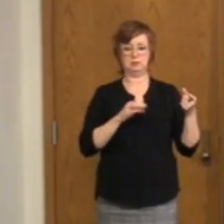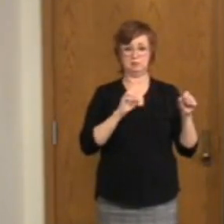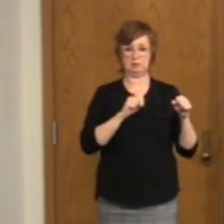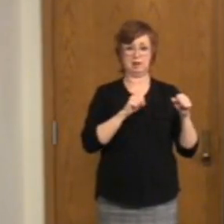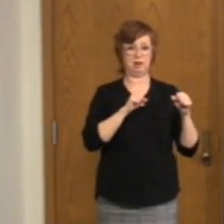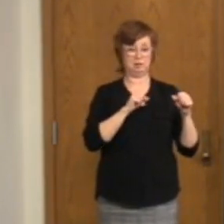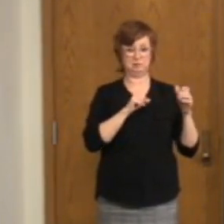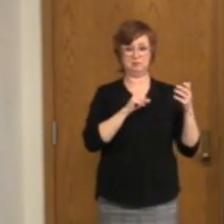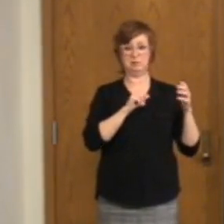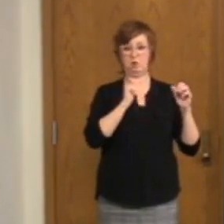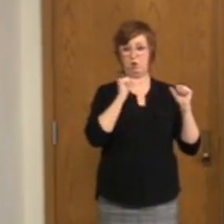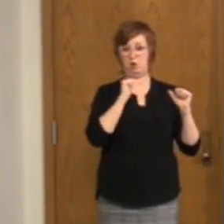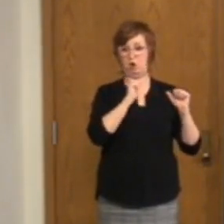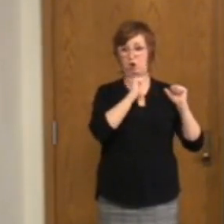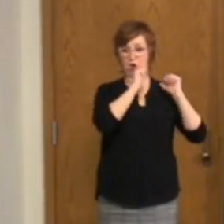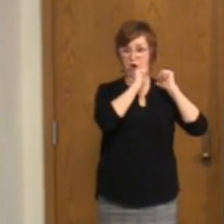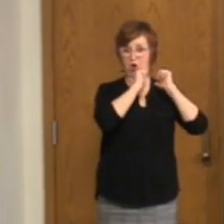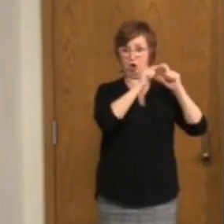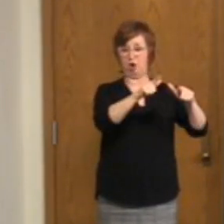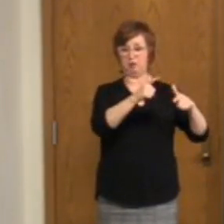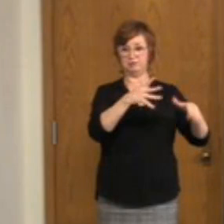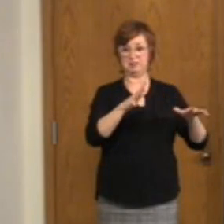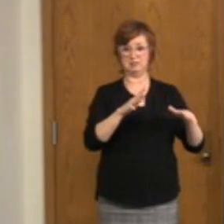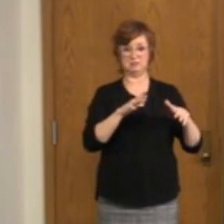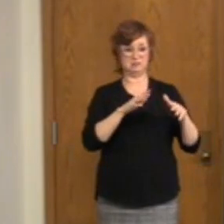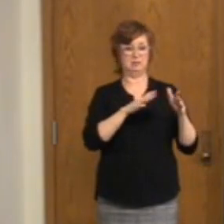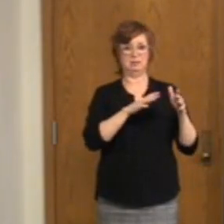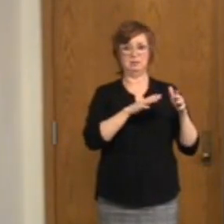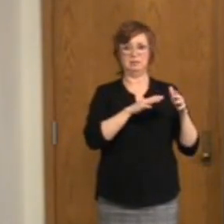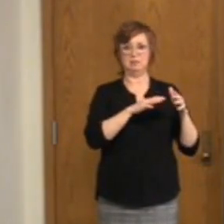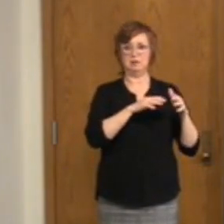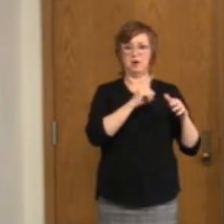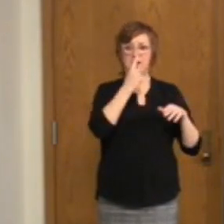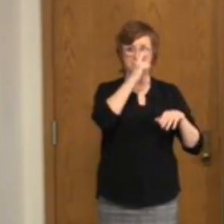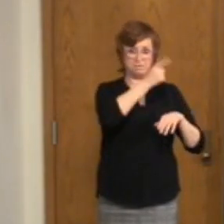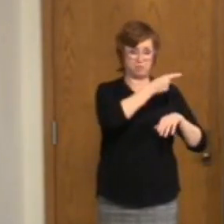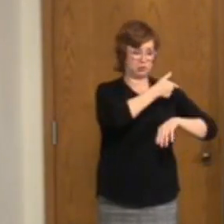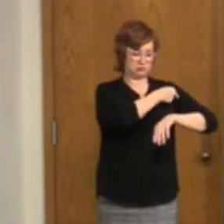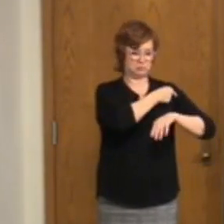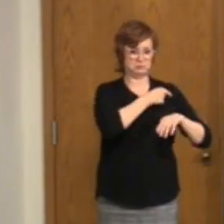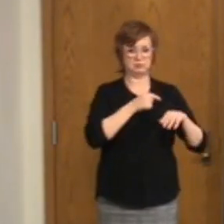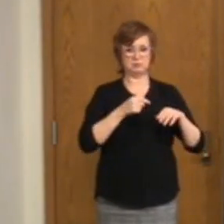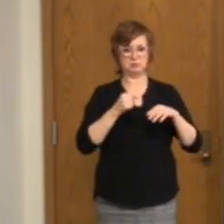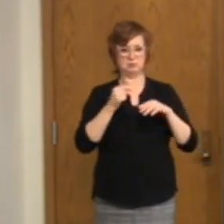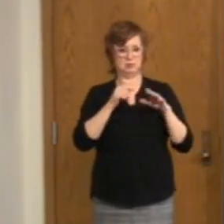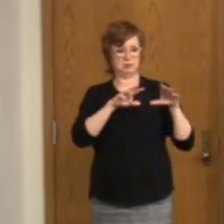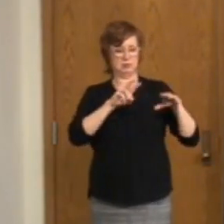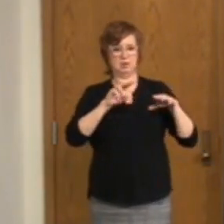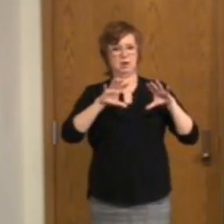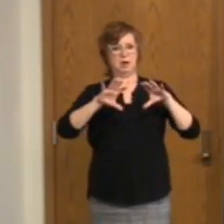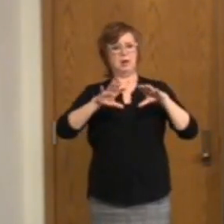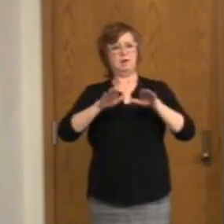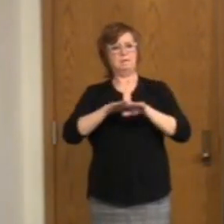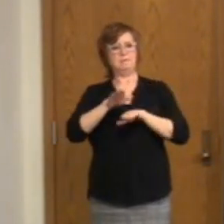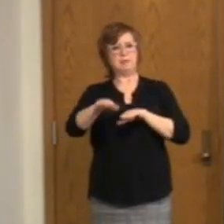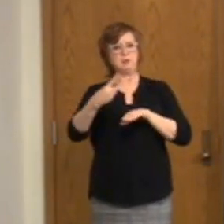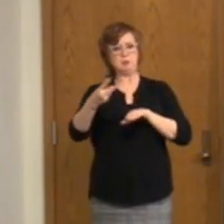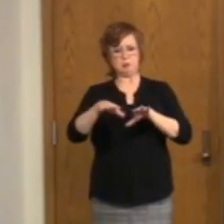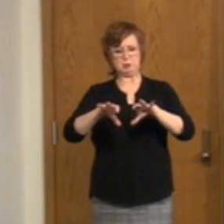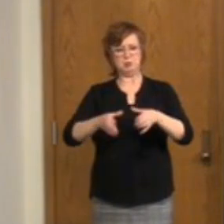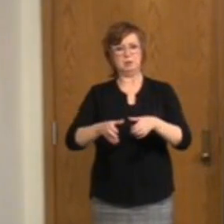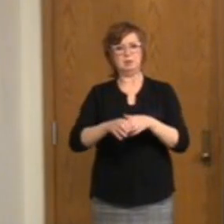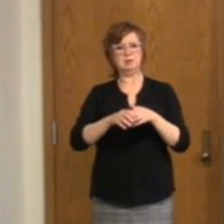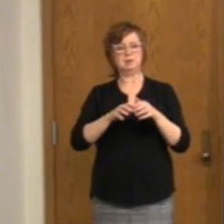June, vaccinate the entire population 18 and older with 1 dose. And I think that is remarkable. If we are able to do that, that really